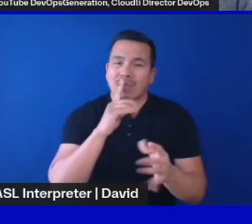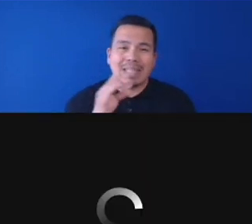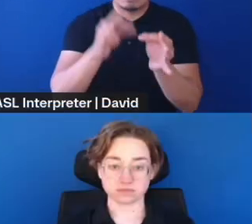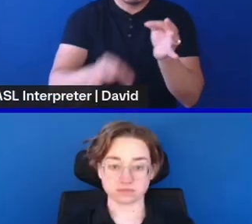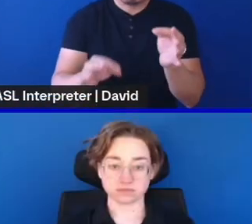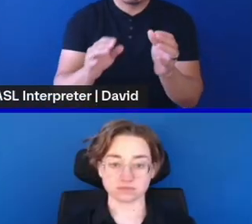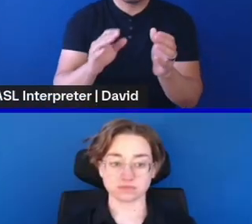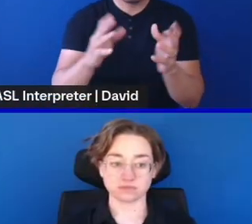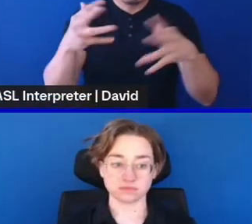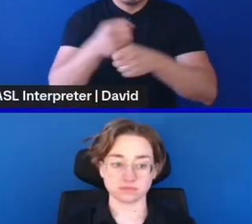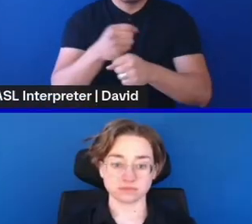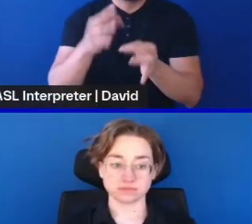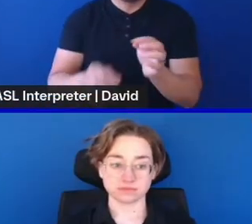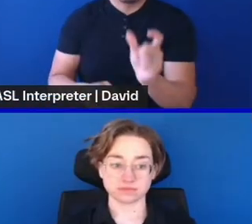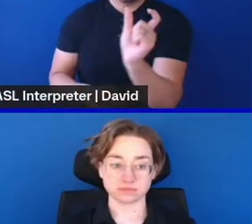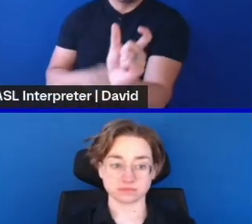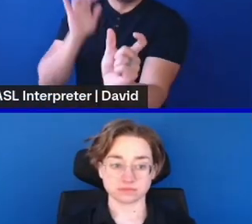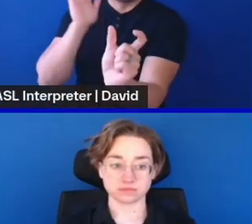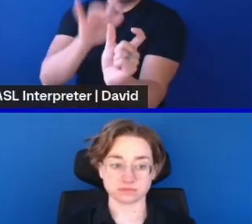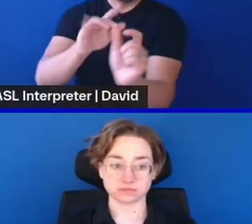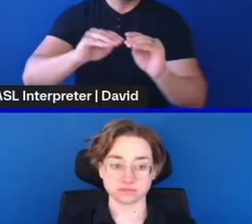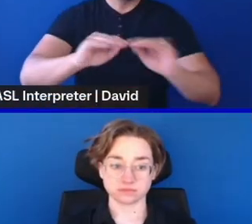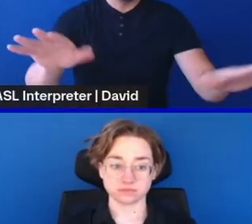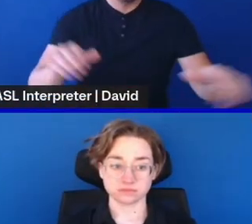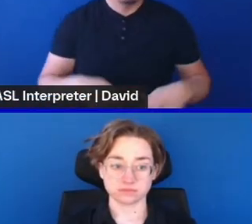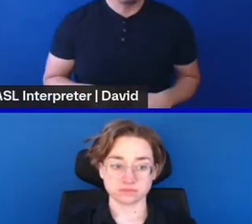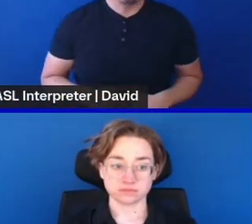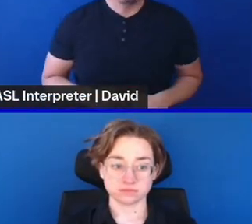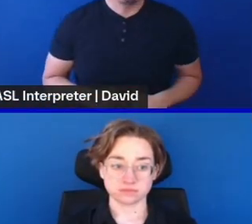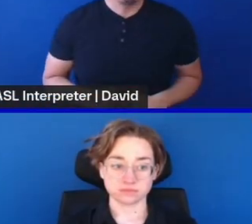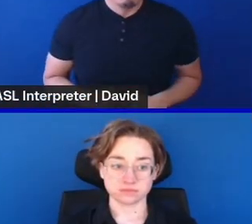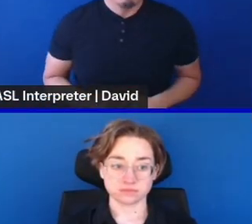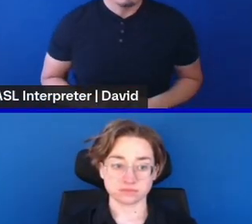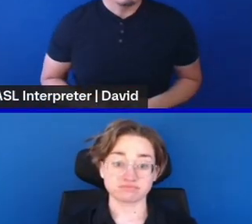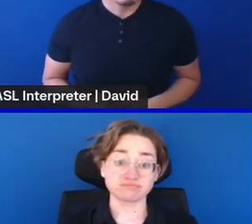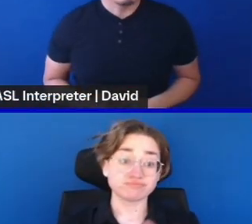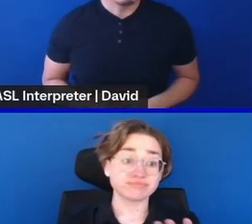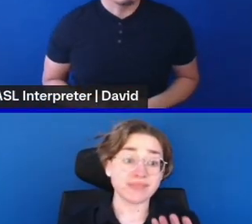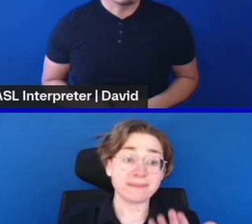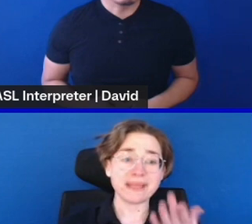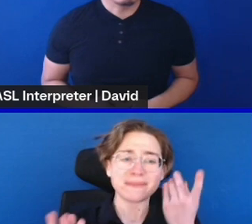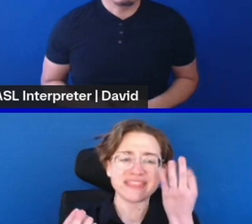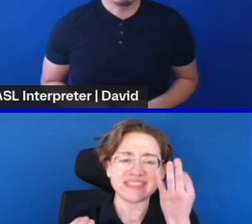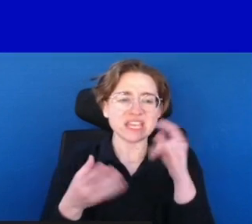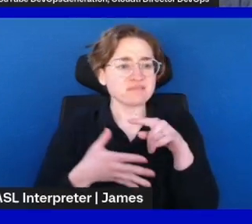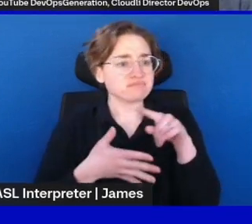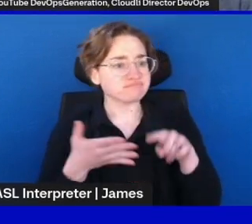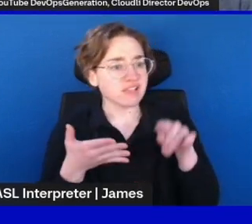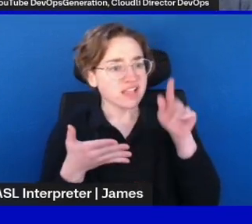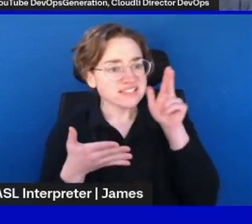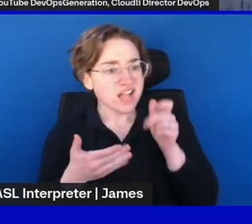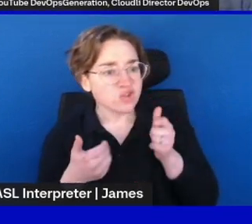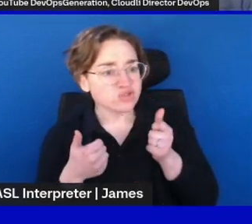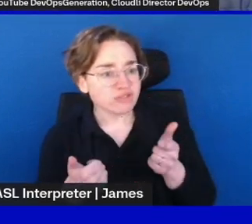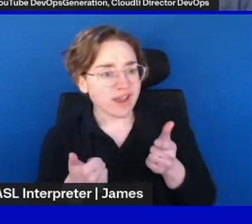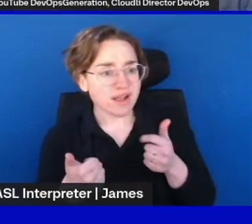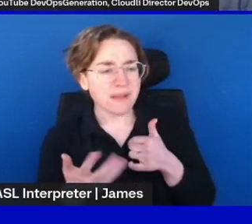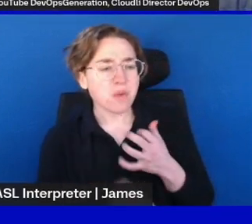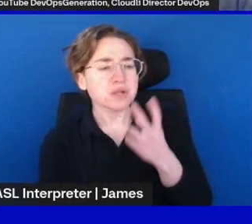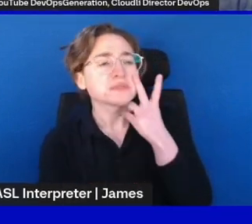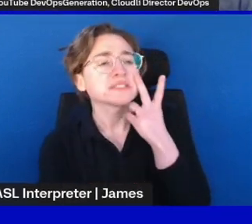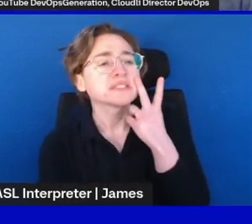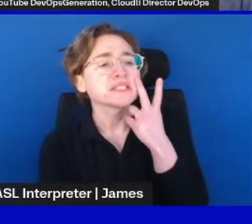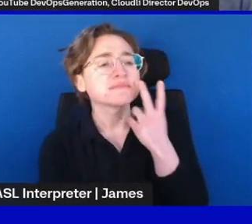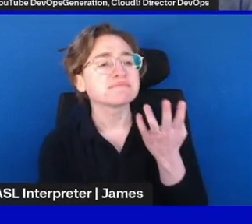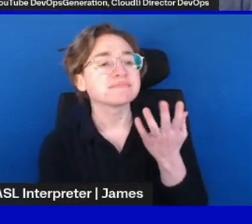Now, you're probably thinking, all of this sounds great. I want to see this thing in action. So I'm going to do a quick demo for